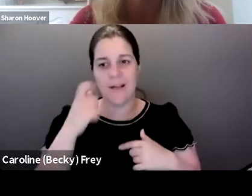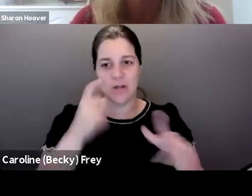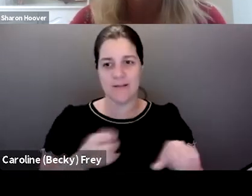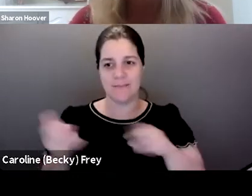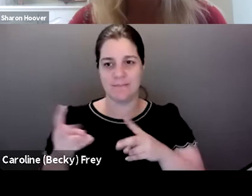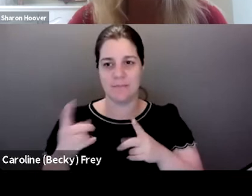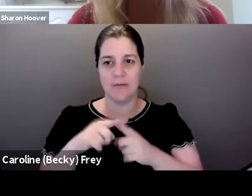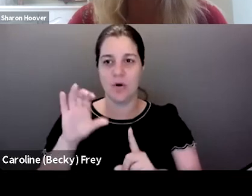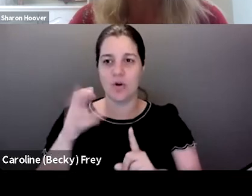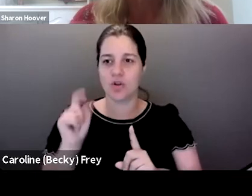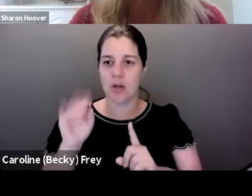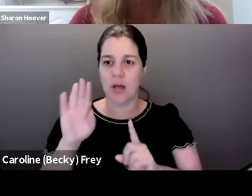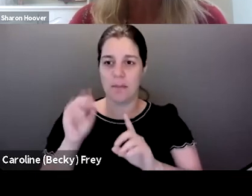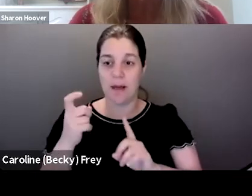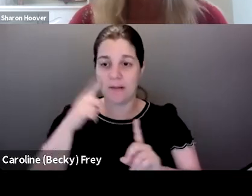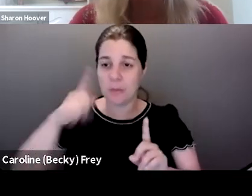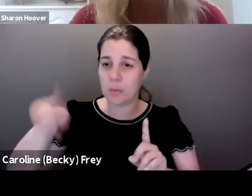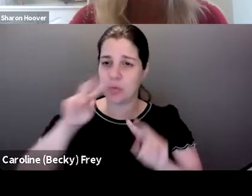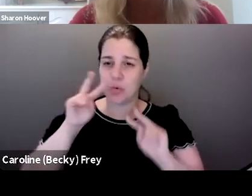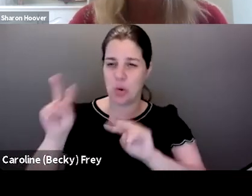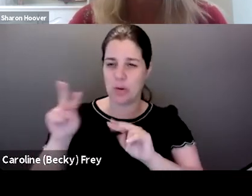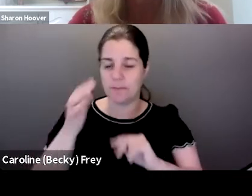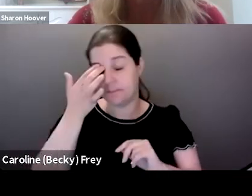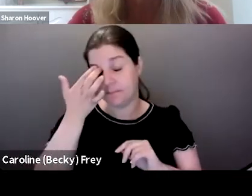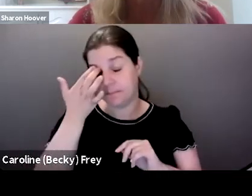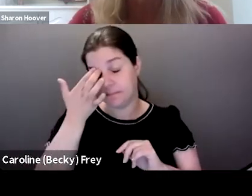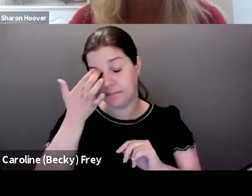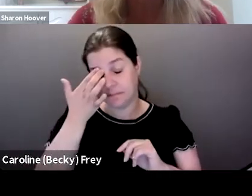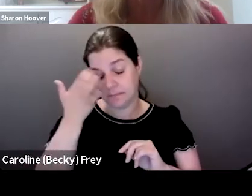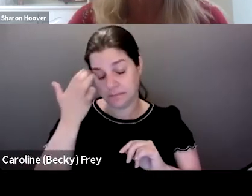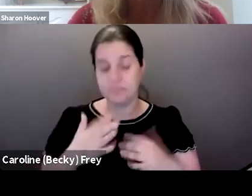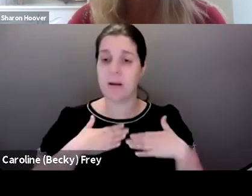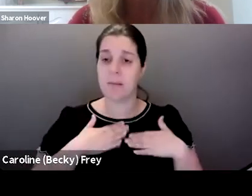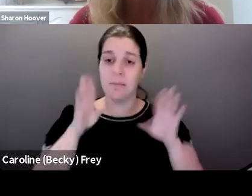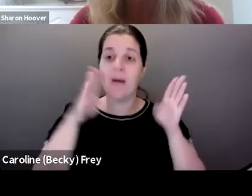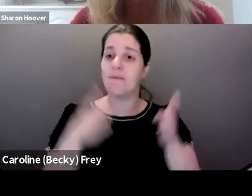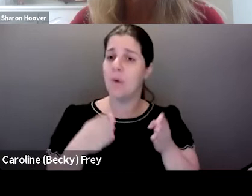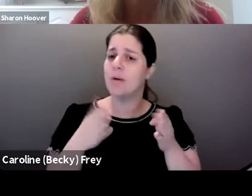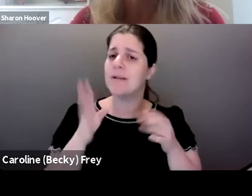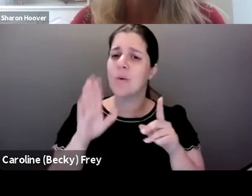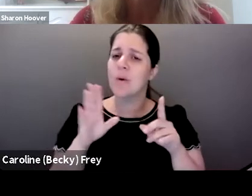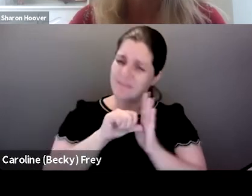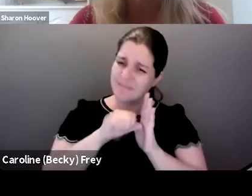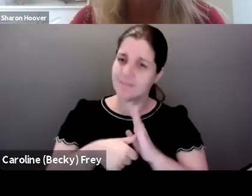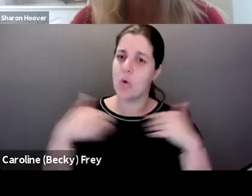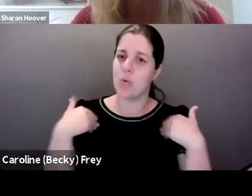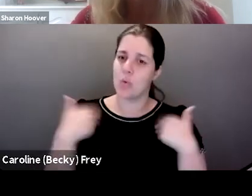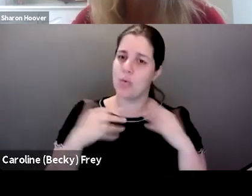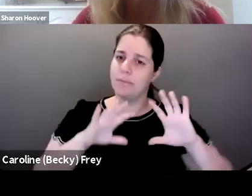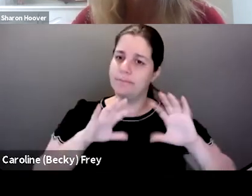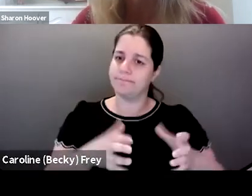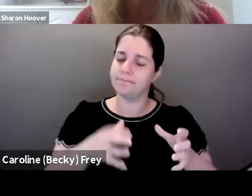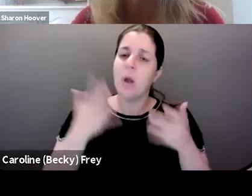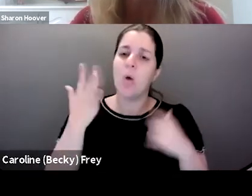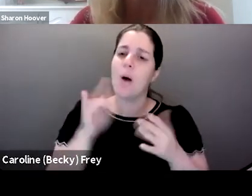your reference. My focus today in our brief time will just be on our young people and why schools must be a part of